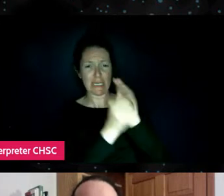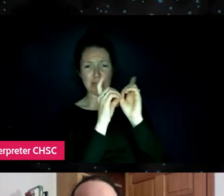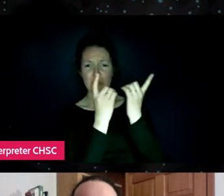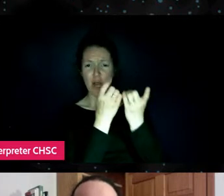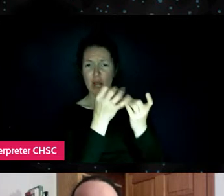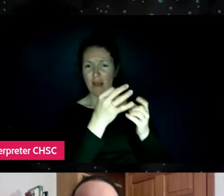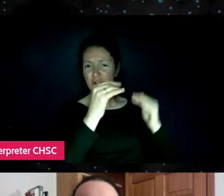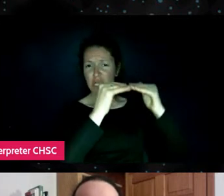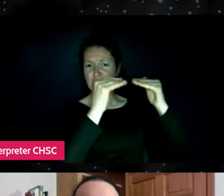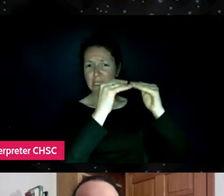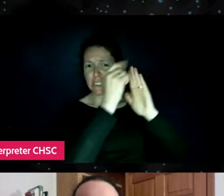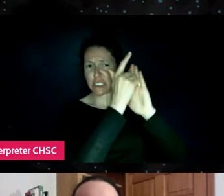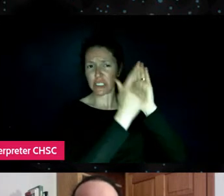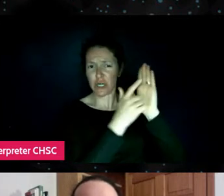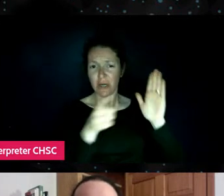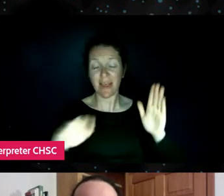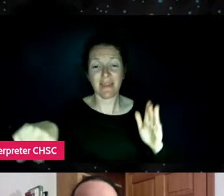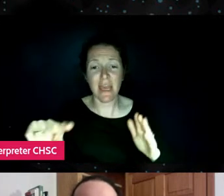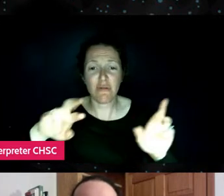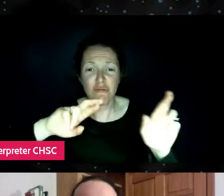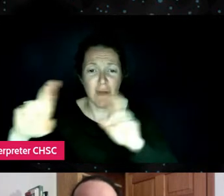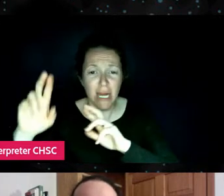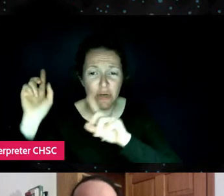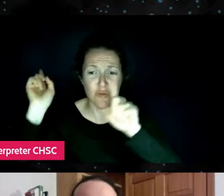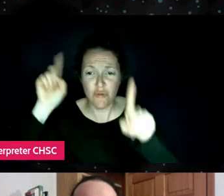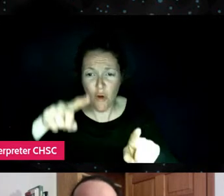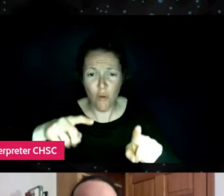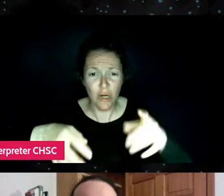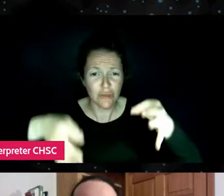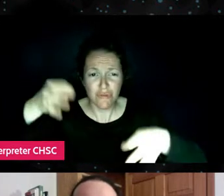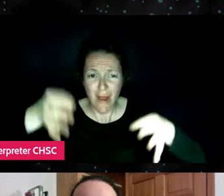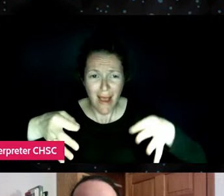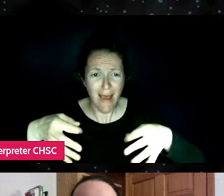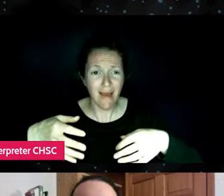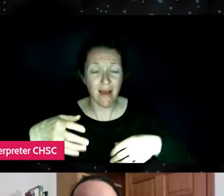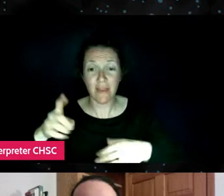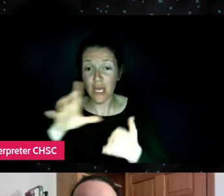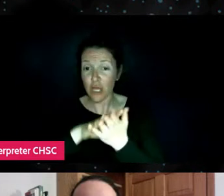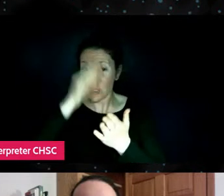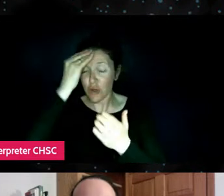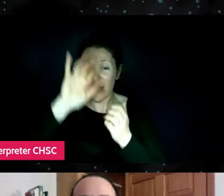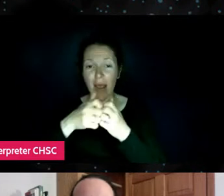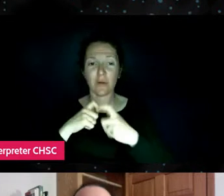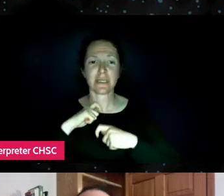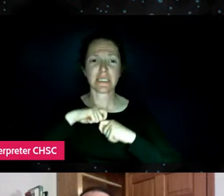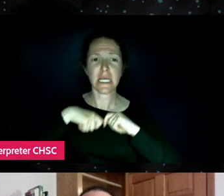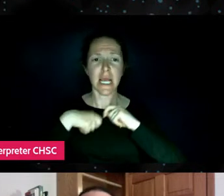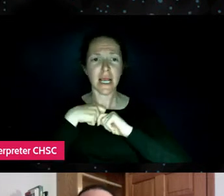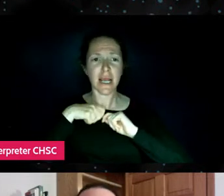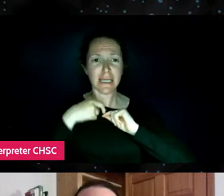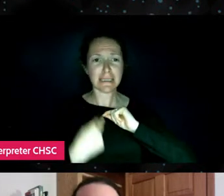They got ready to go to trial. They even learned how to tie a tie.